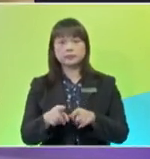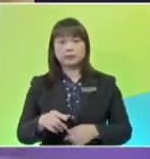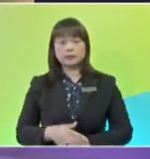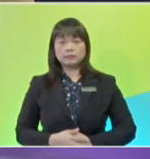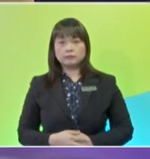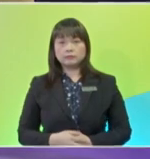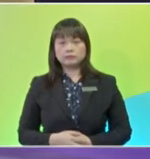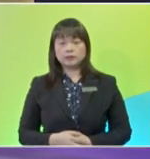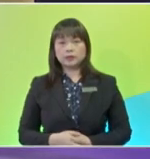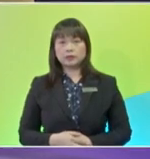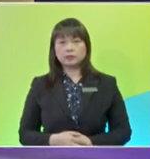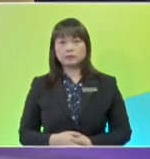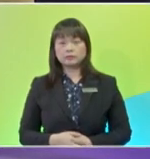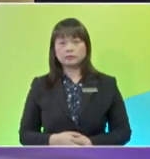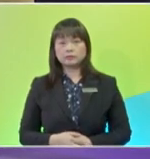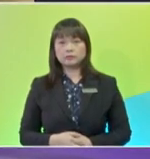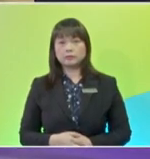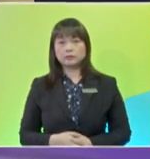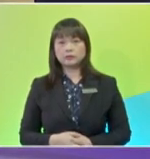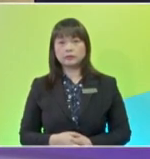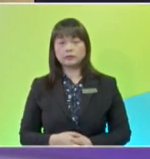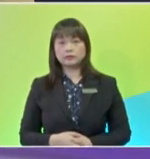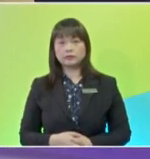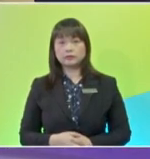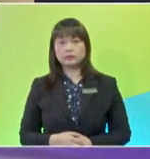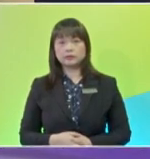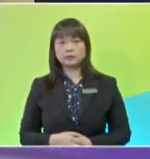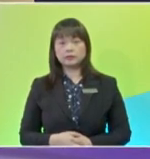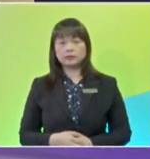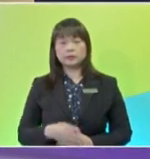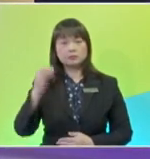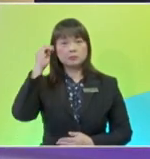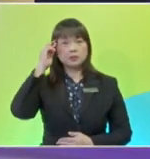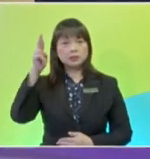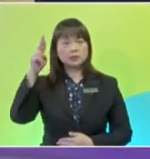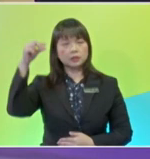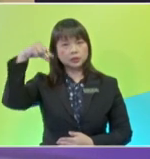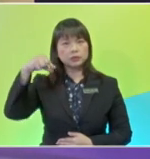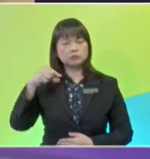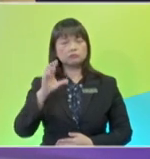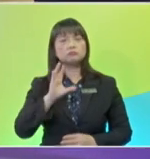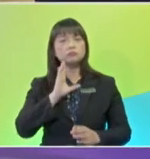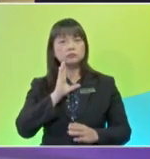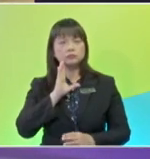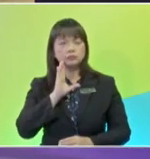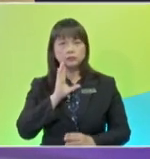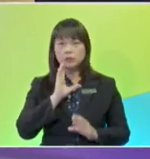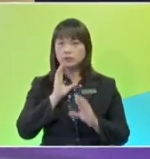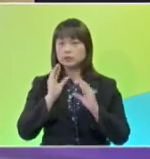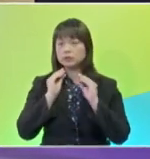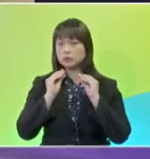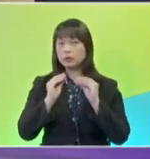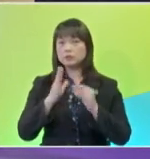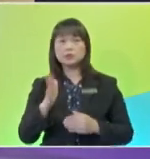the duration for it before we put it up? People at home, Mr. Q taught us, right? The duration for rotation